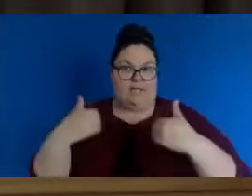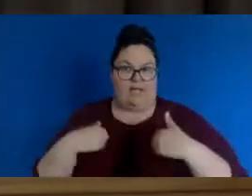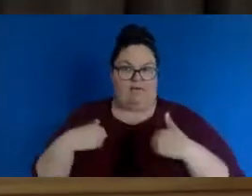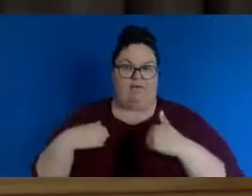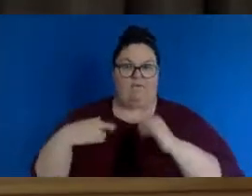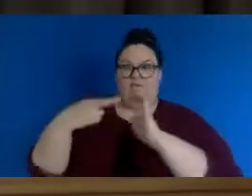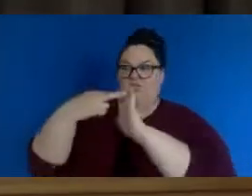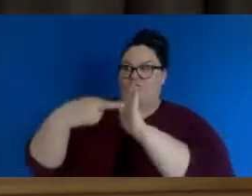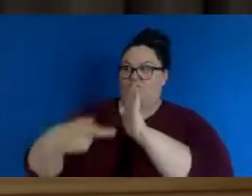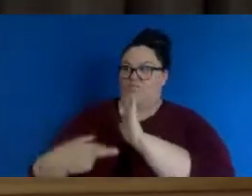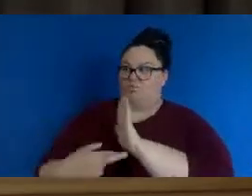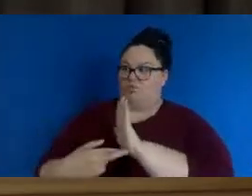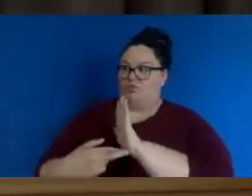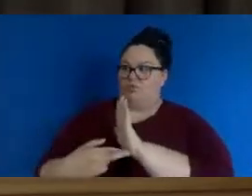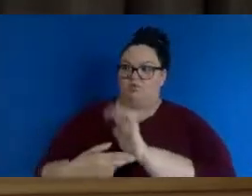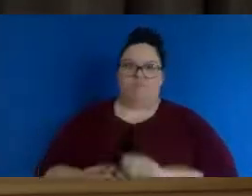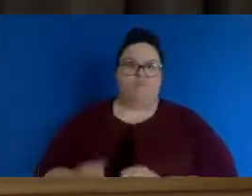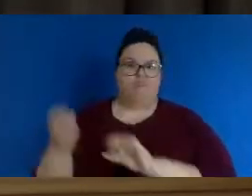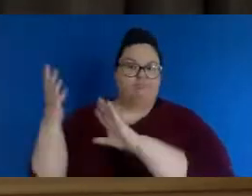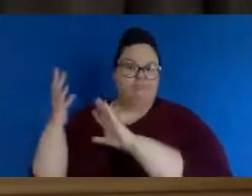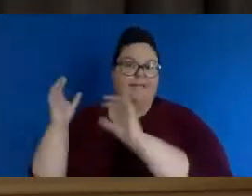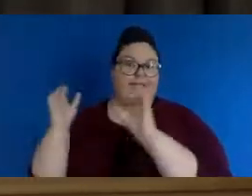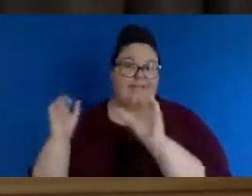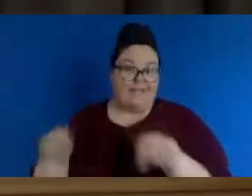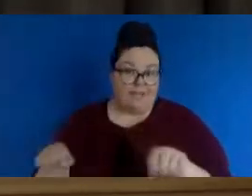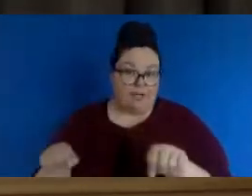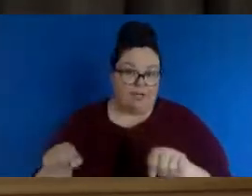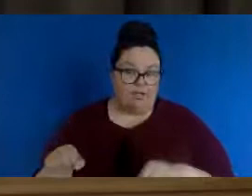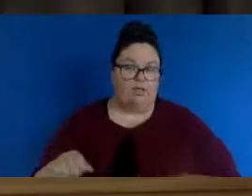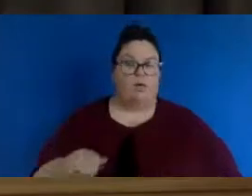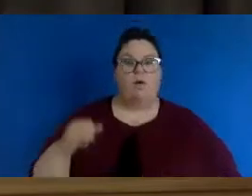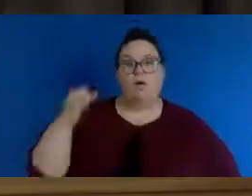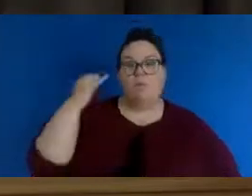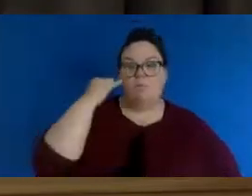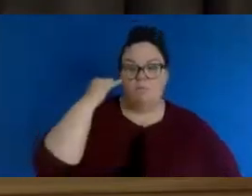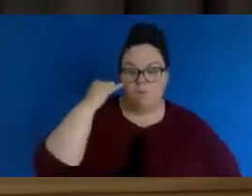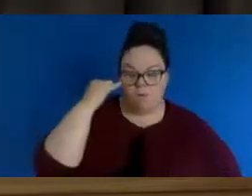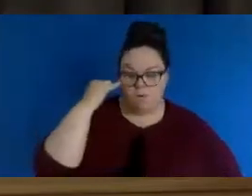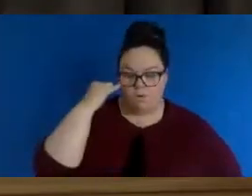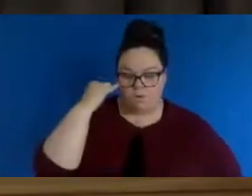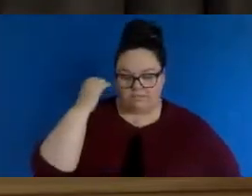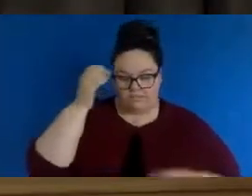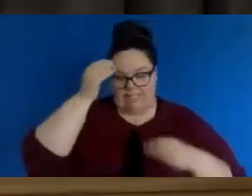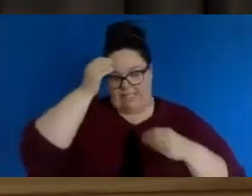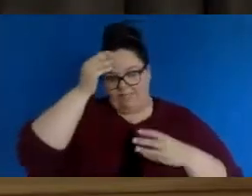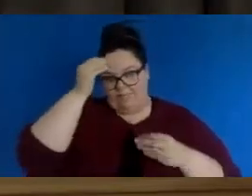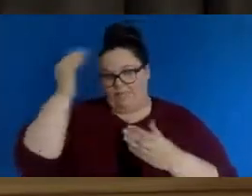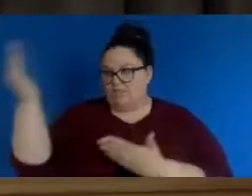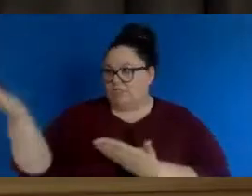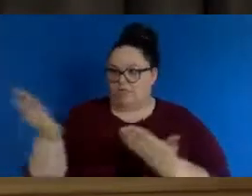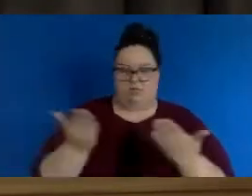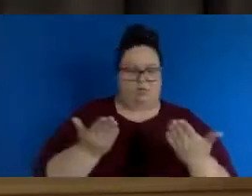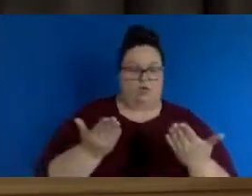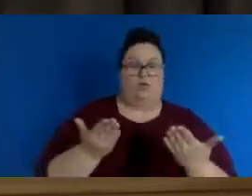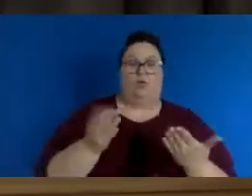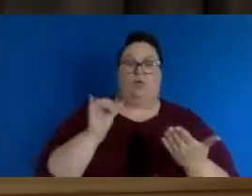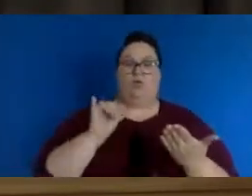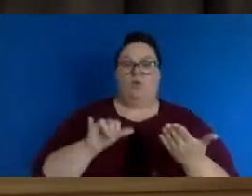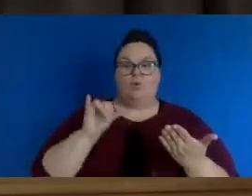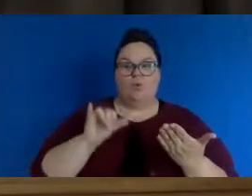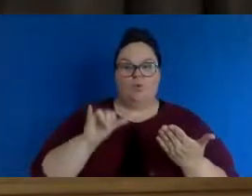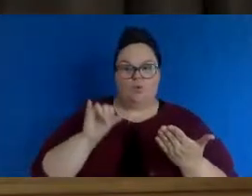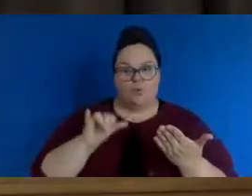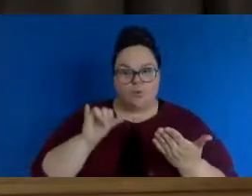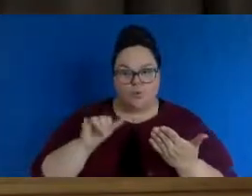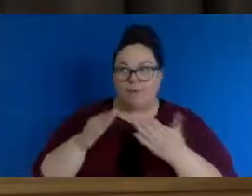order and lift restrictions. If newer information comes forward, and with in conjunction with